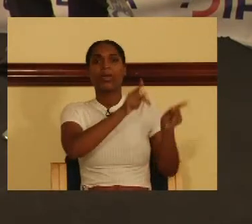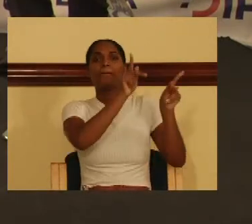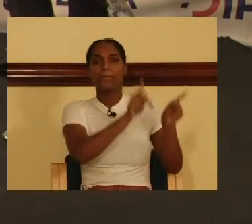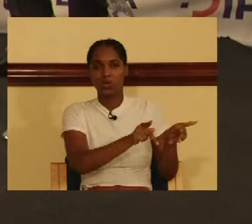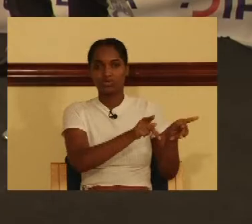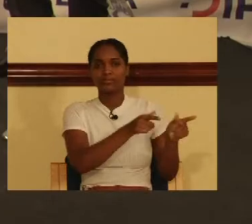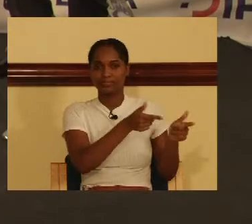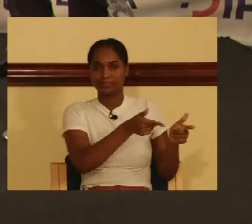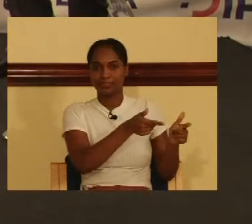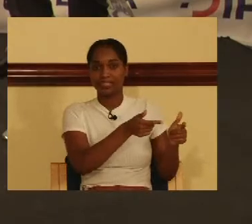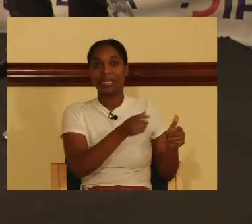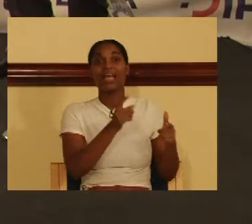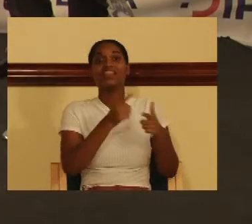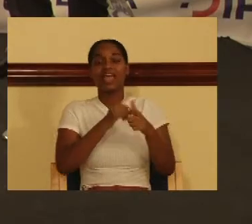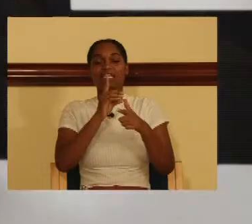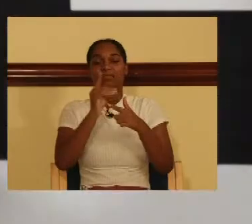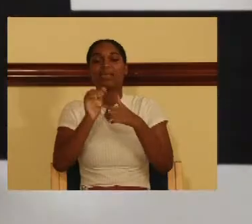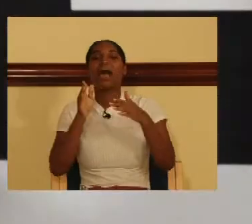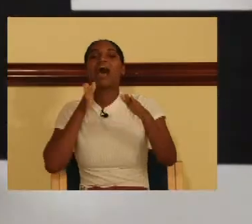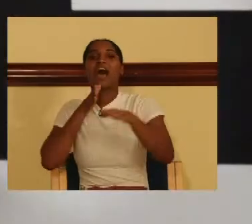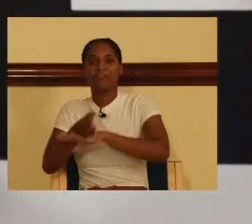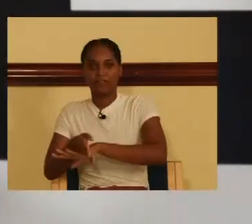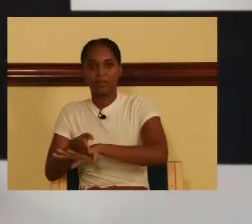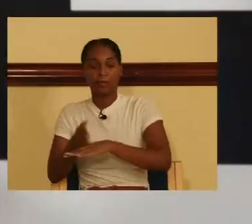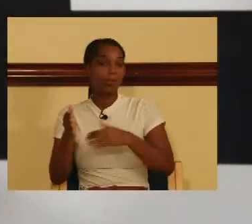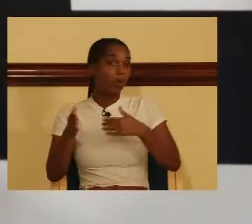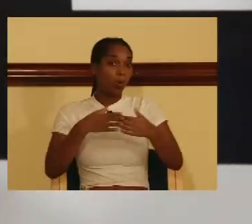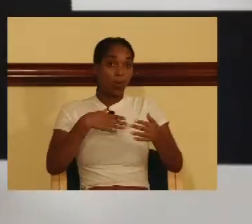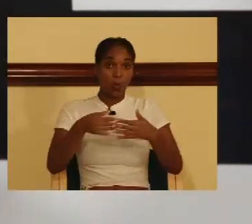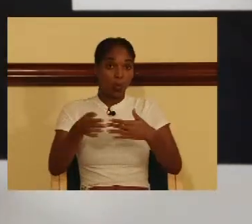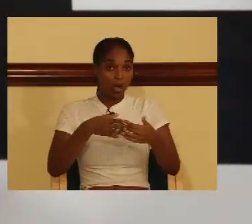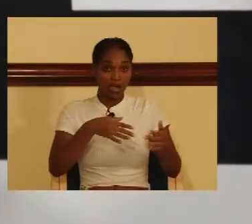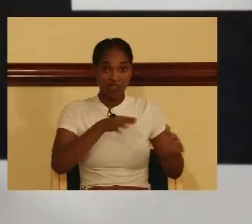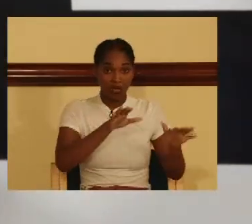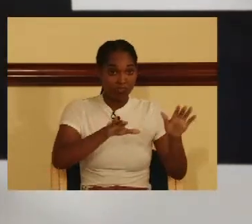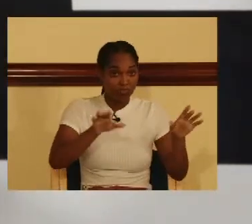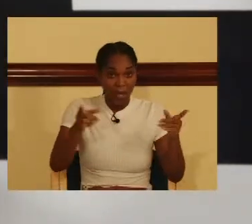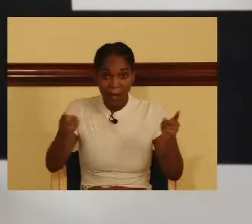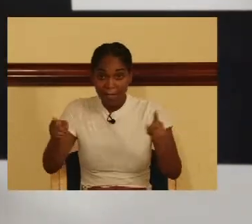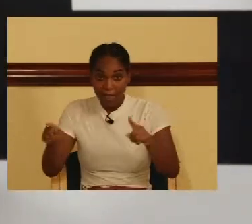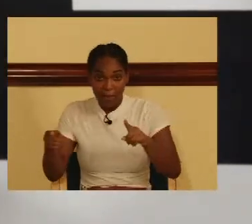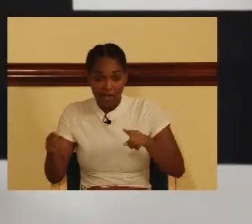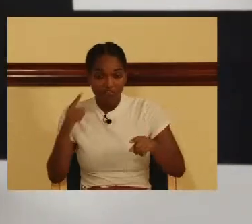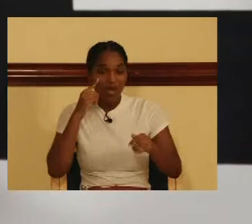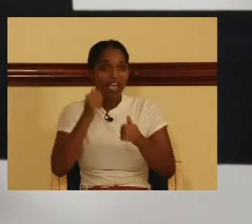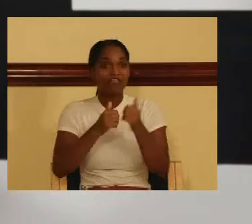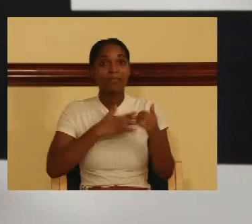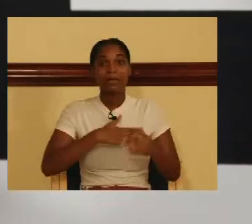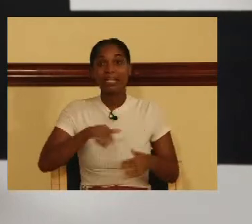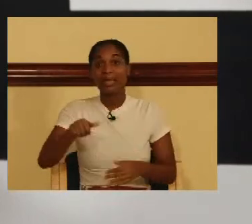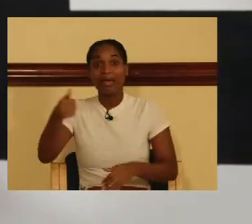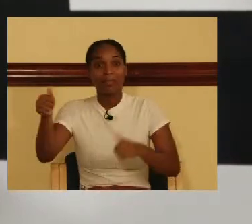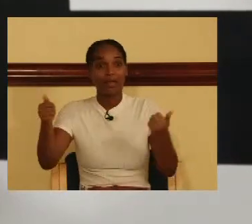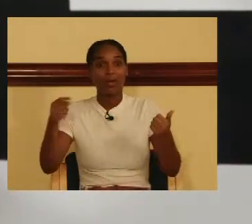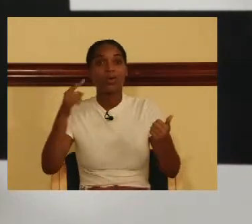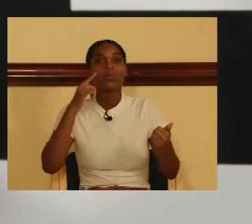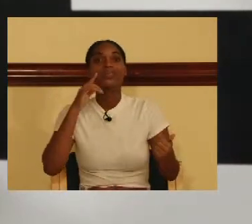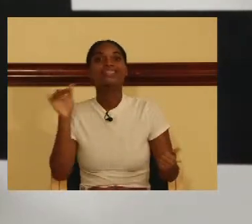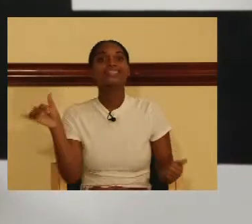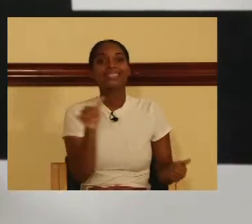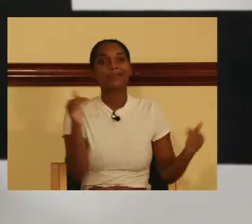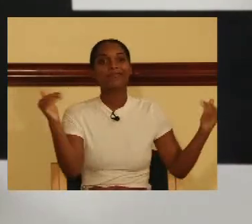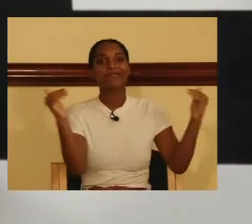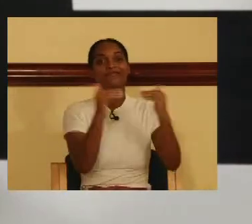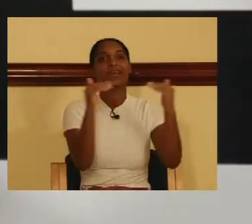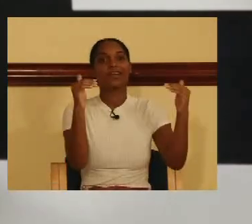disability next, then whatever else happens for everybody else in society would need also to